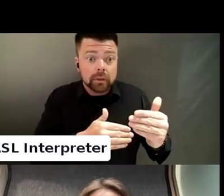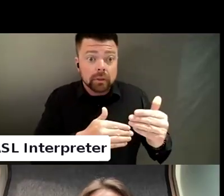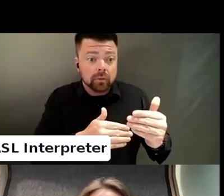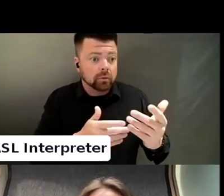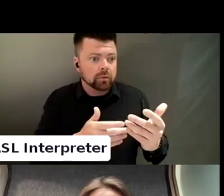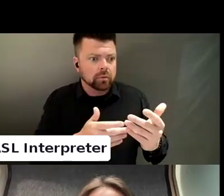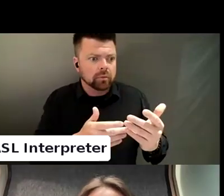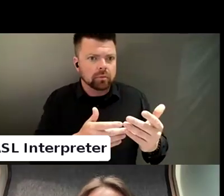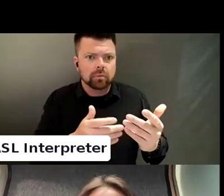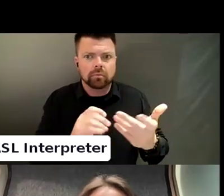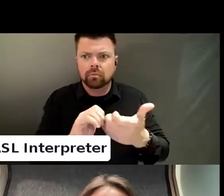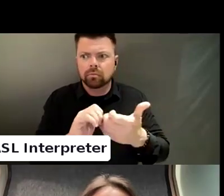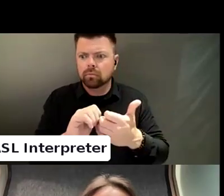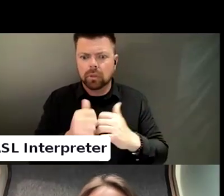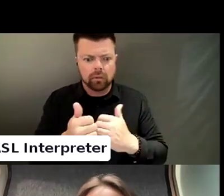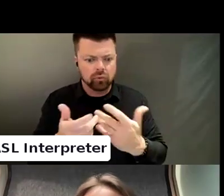trials?